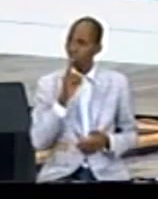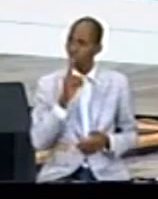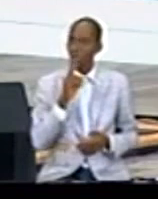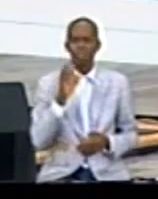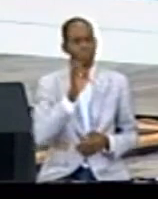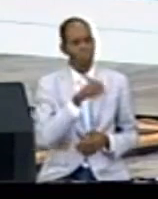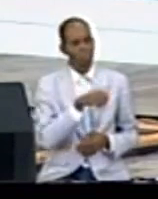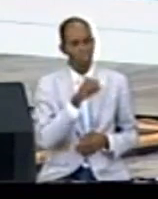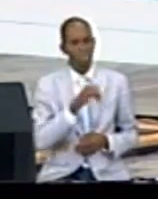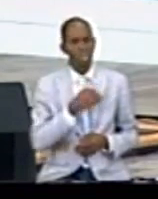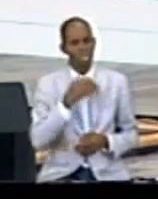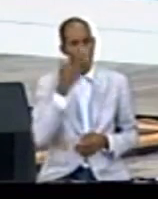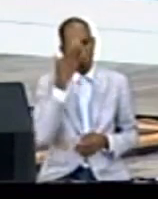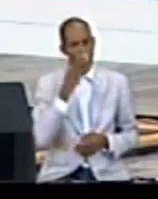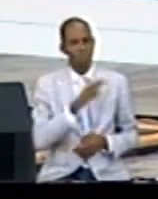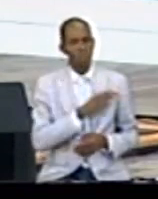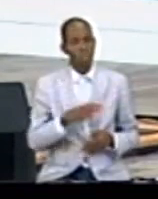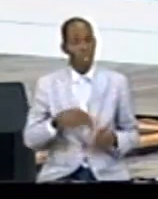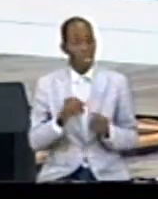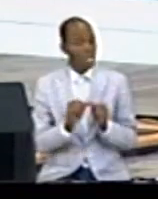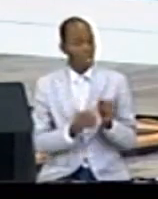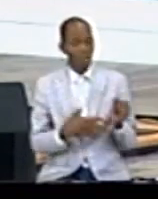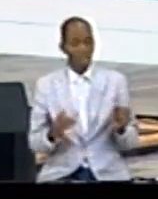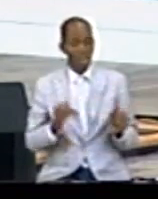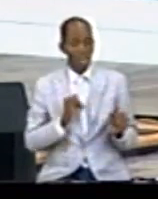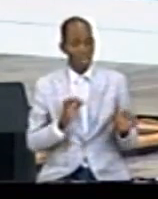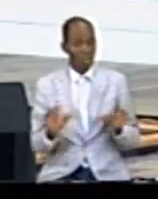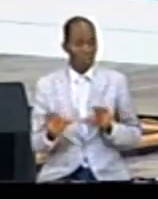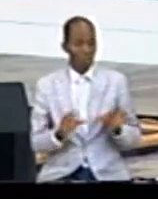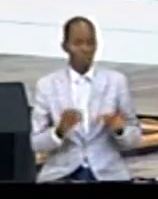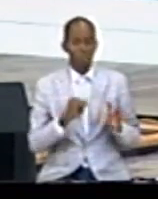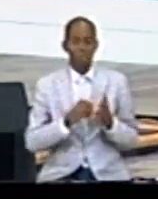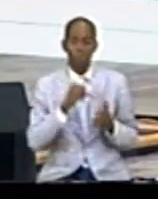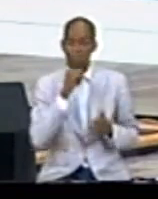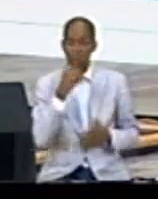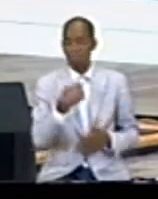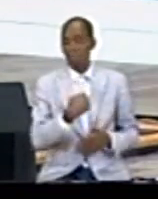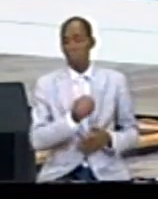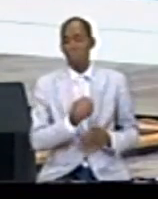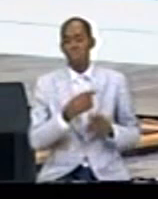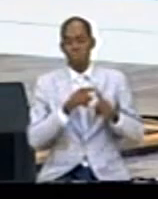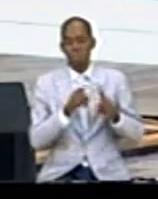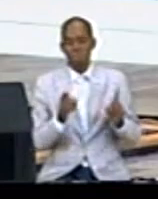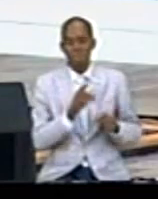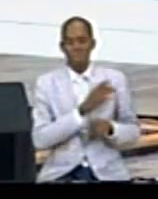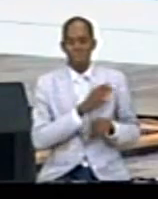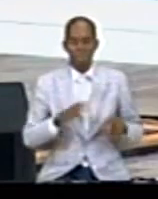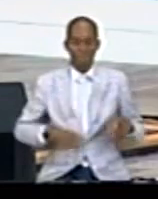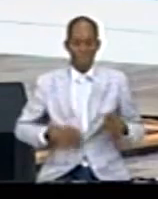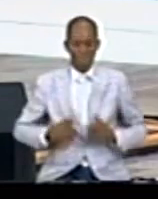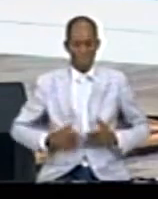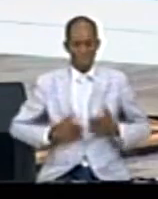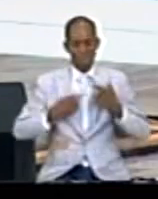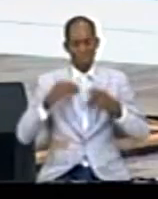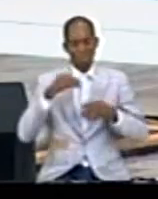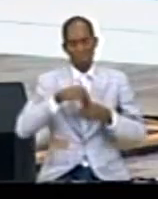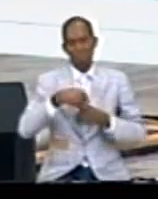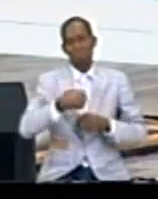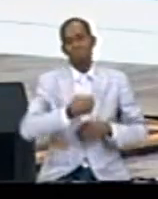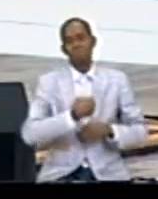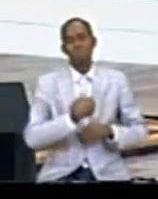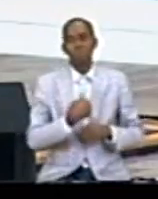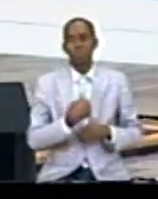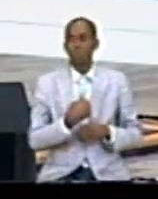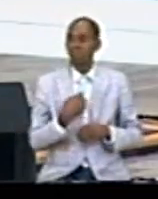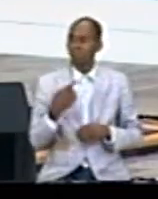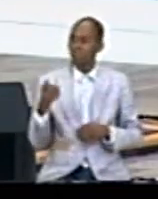Yes. Everything I do is not me, but Christ liveth in me. You